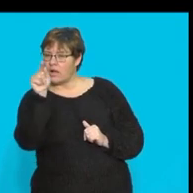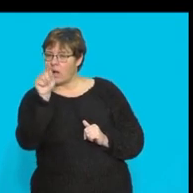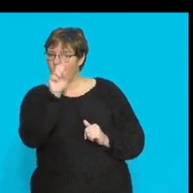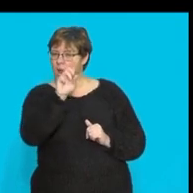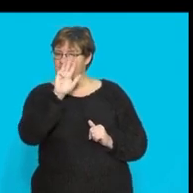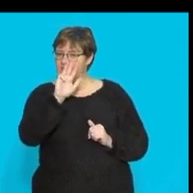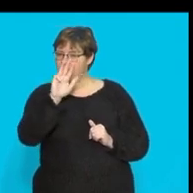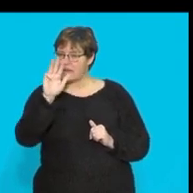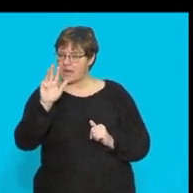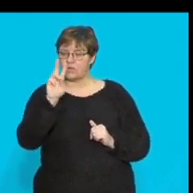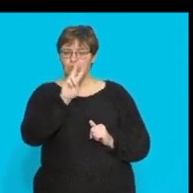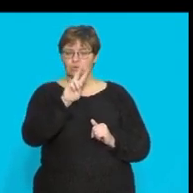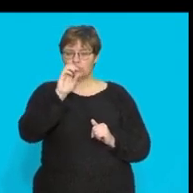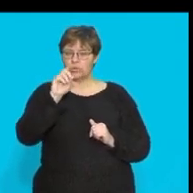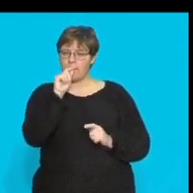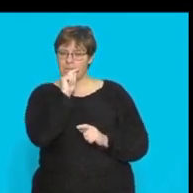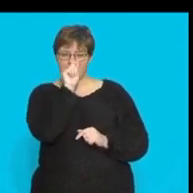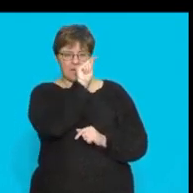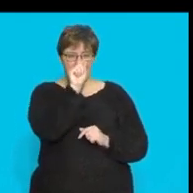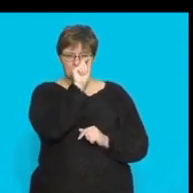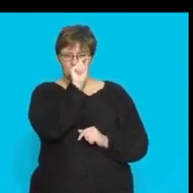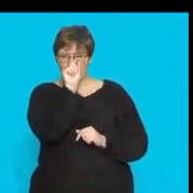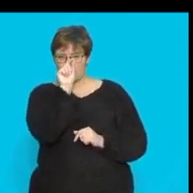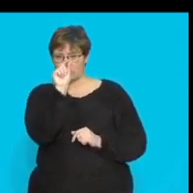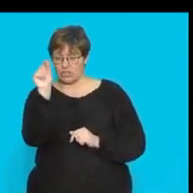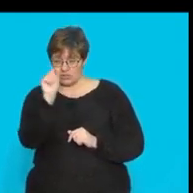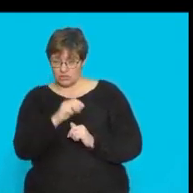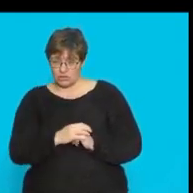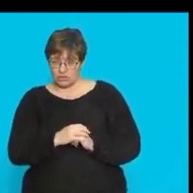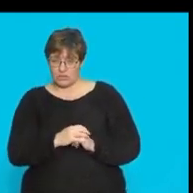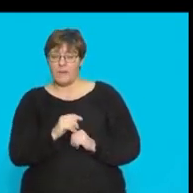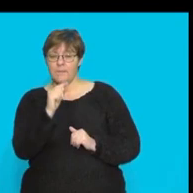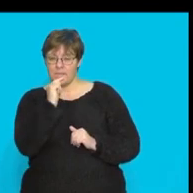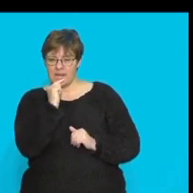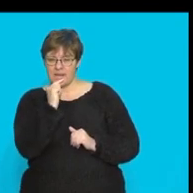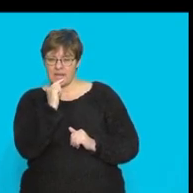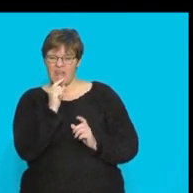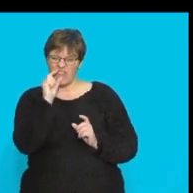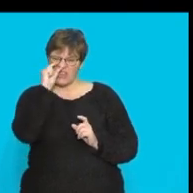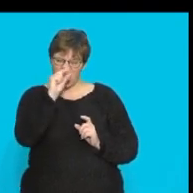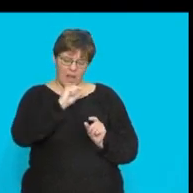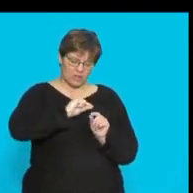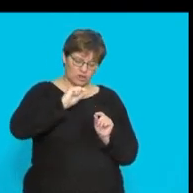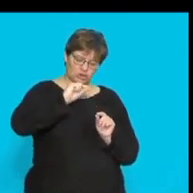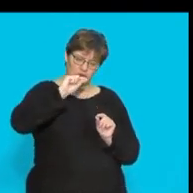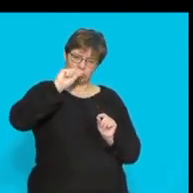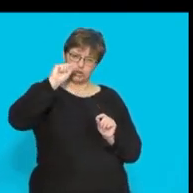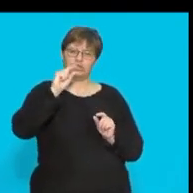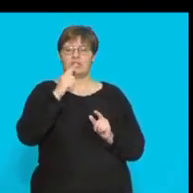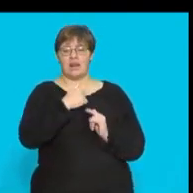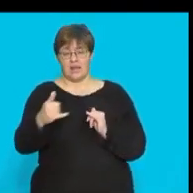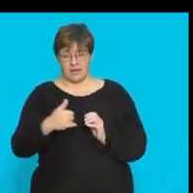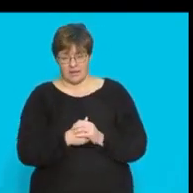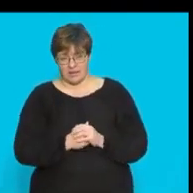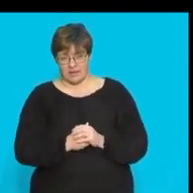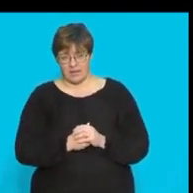look at the 1999 to 2000. Those are the big, thick, dotted lines. We must